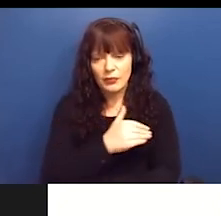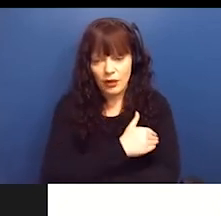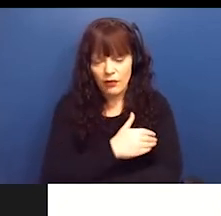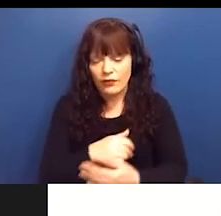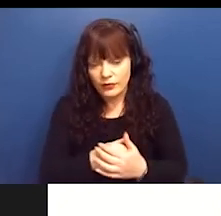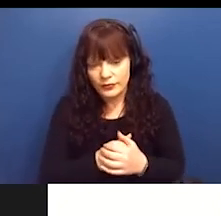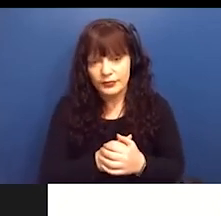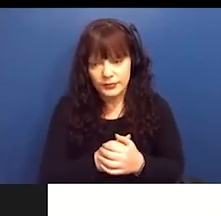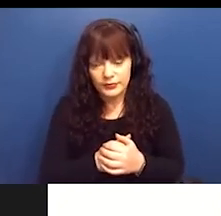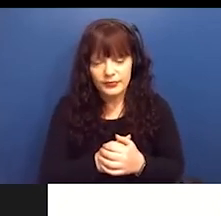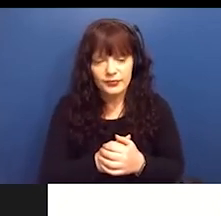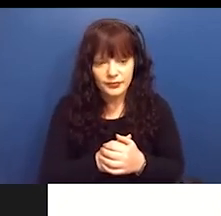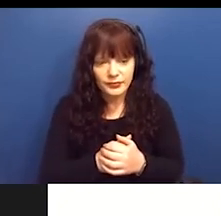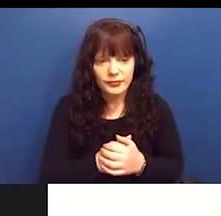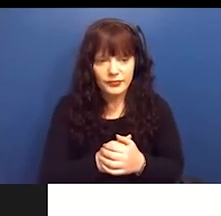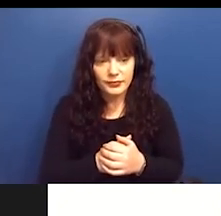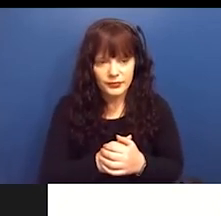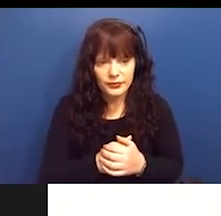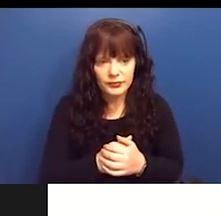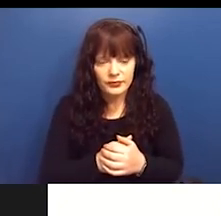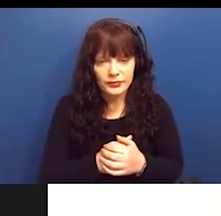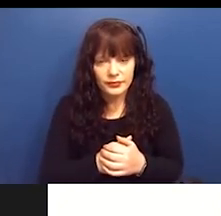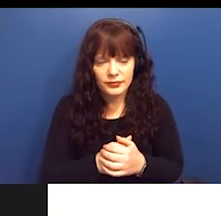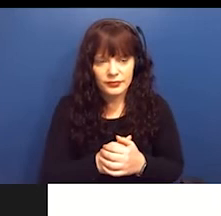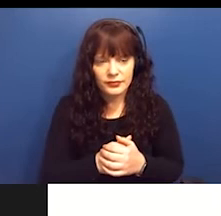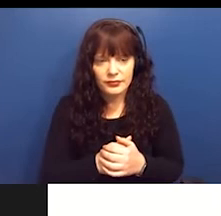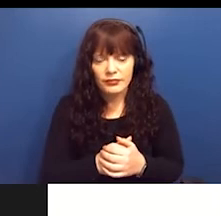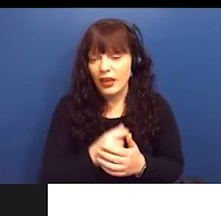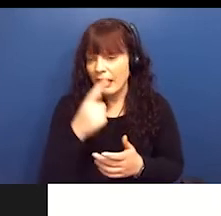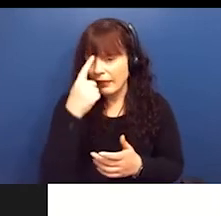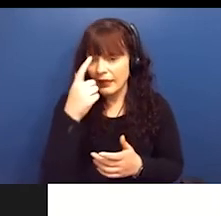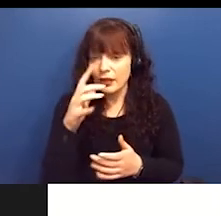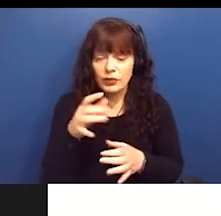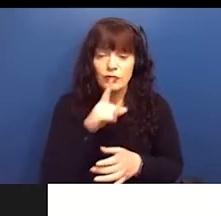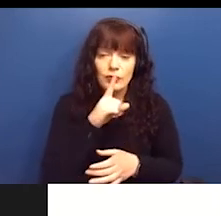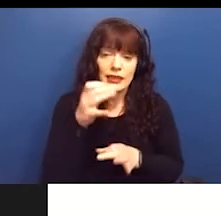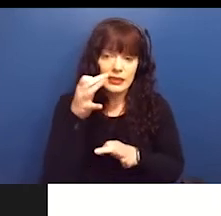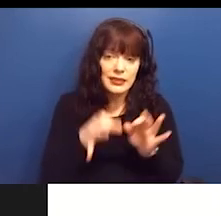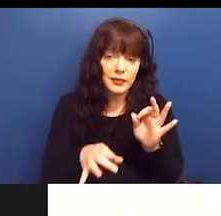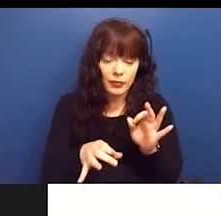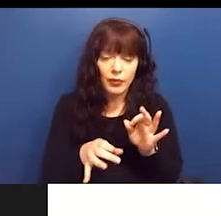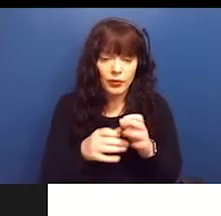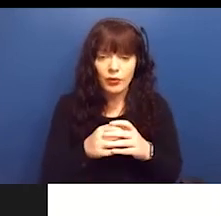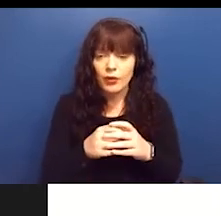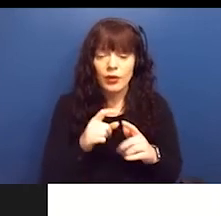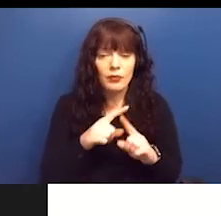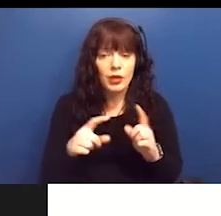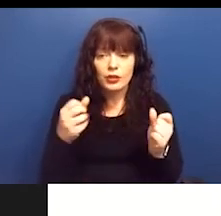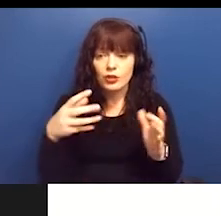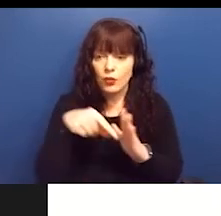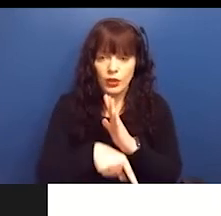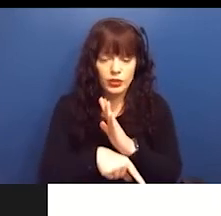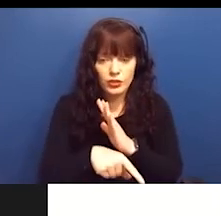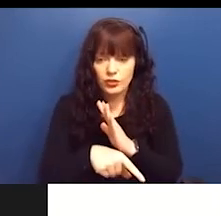Yes, that will stick. I think it was very, very simple, but so much to it.